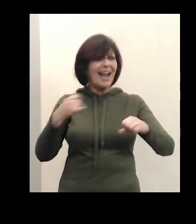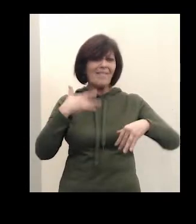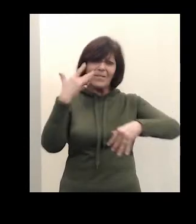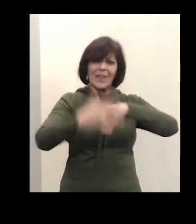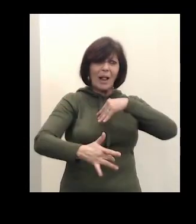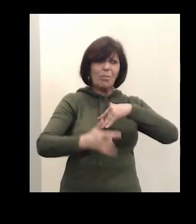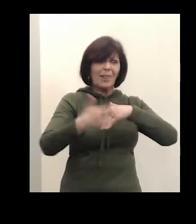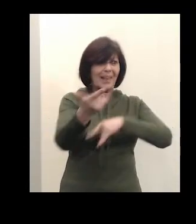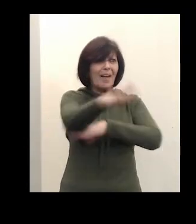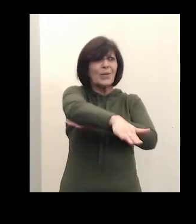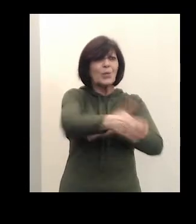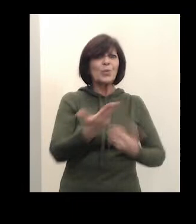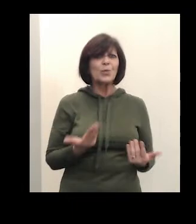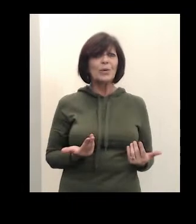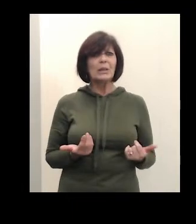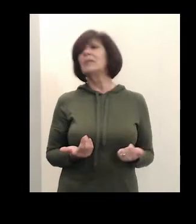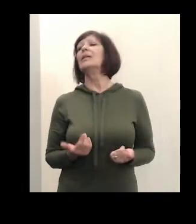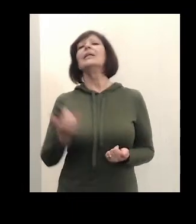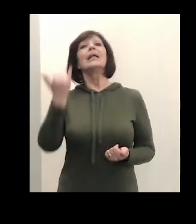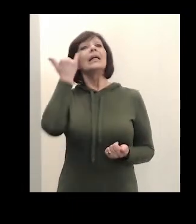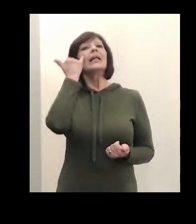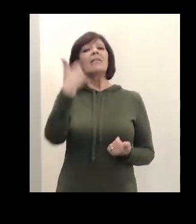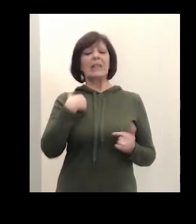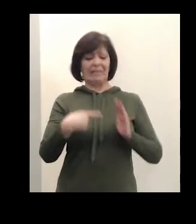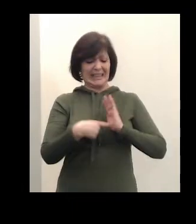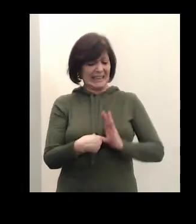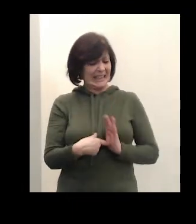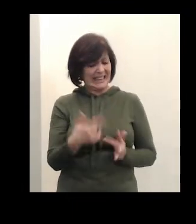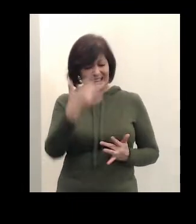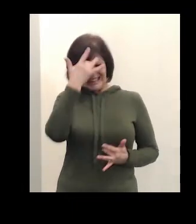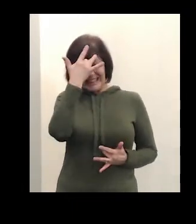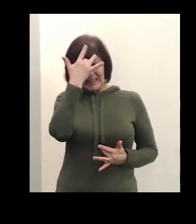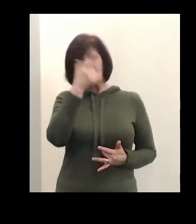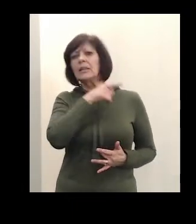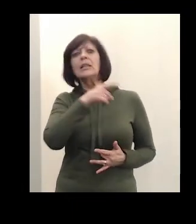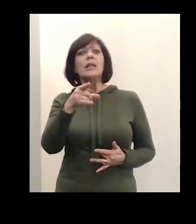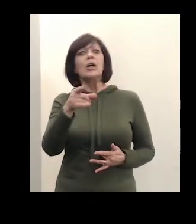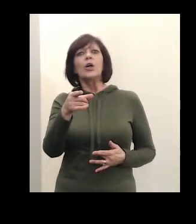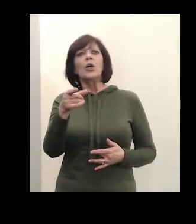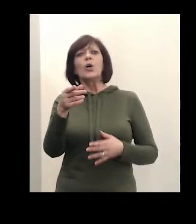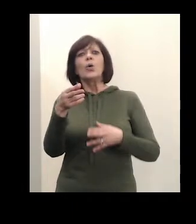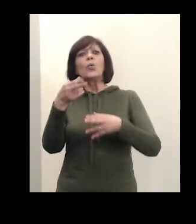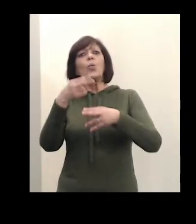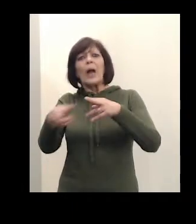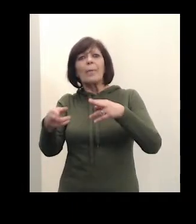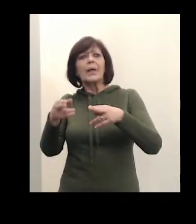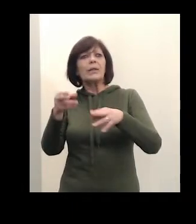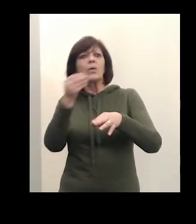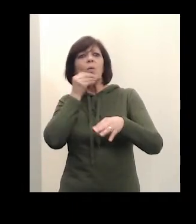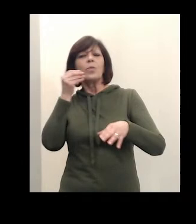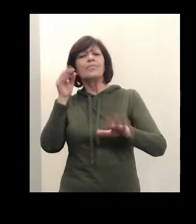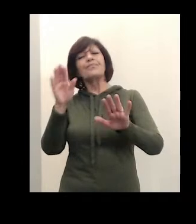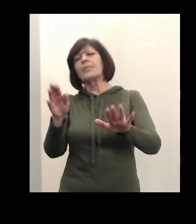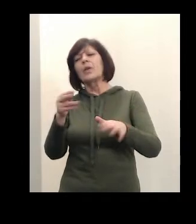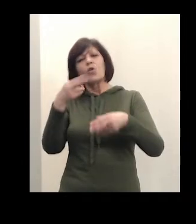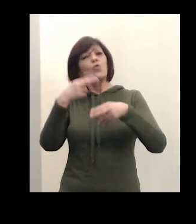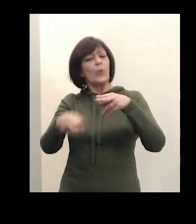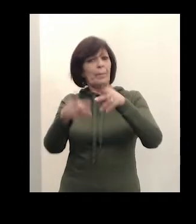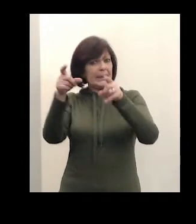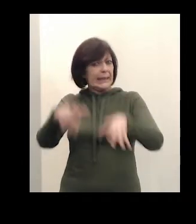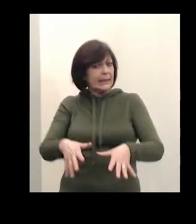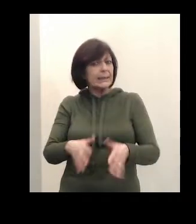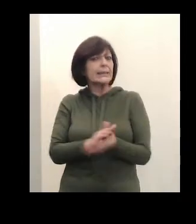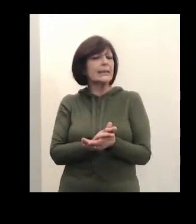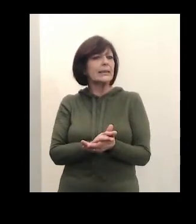this afternoon. If you are symptomatic, we'll get you on the rapid at home, not at home. We'll get you the rapid test. That's the